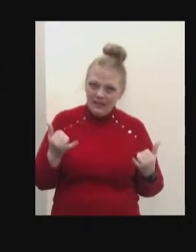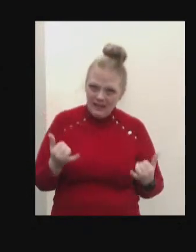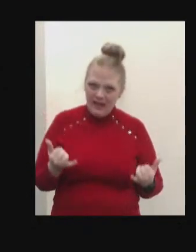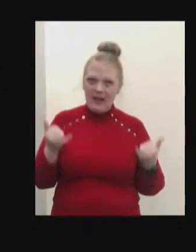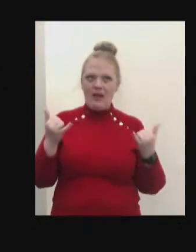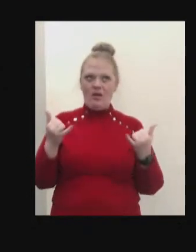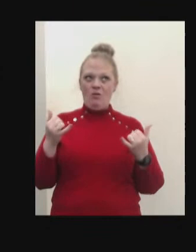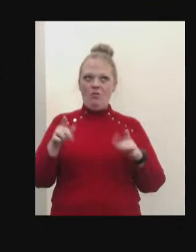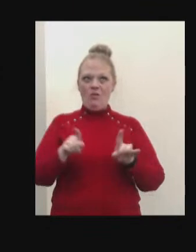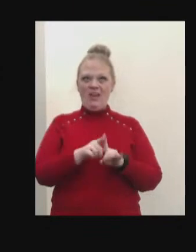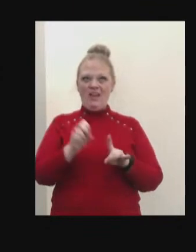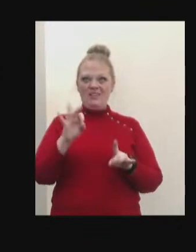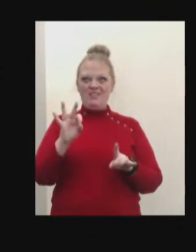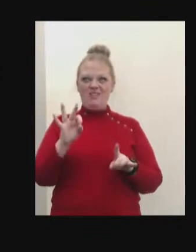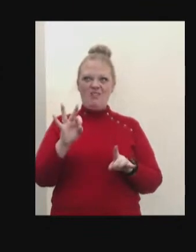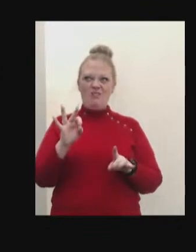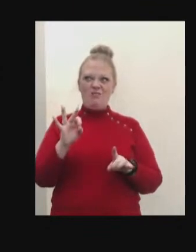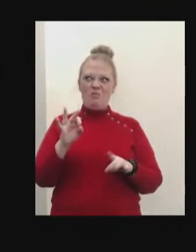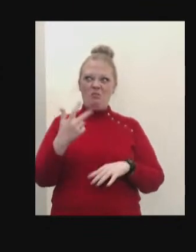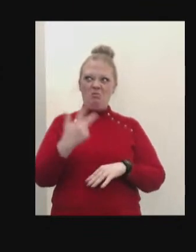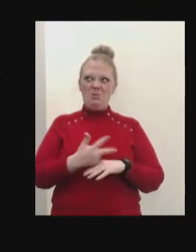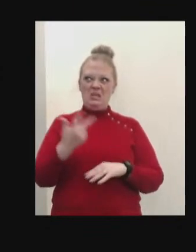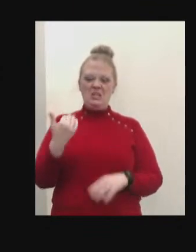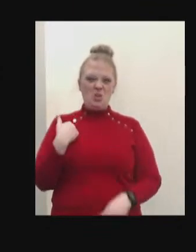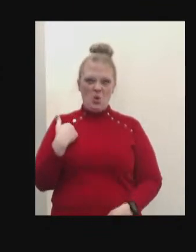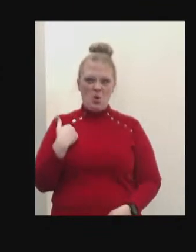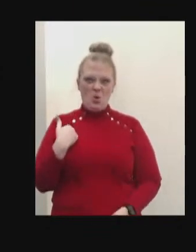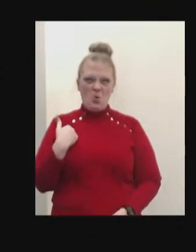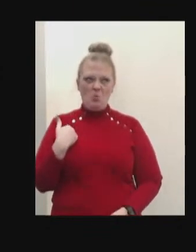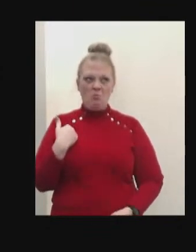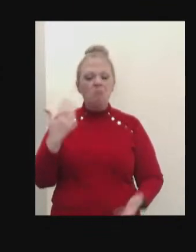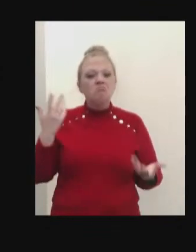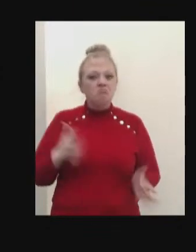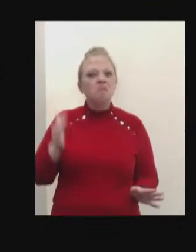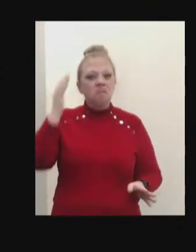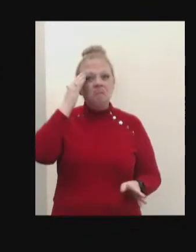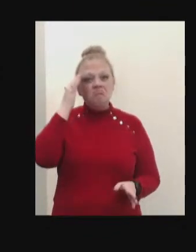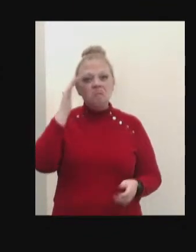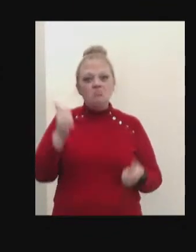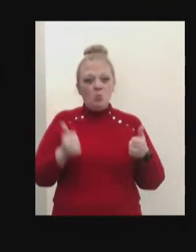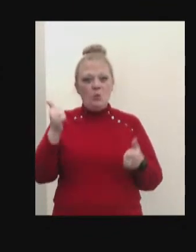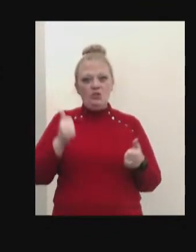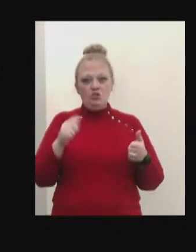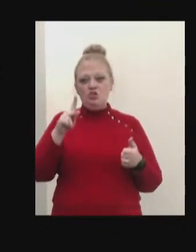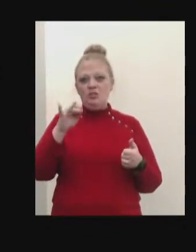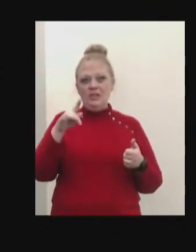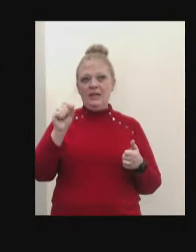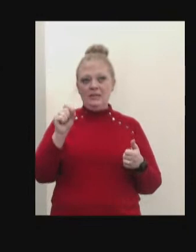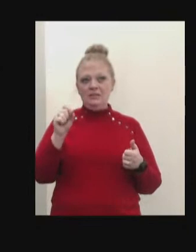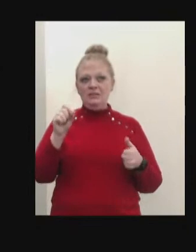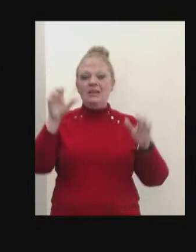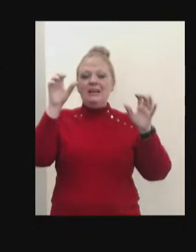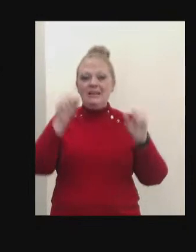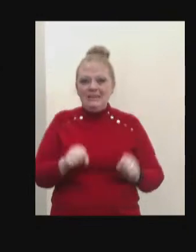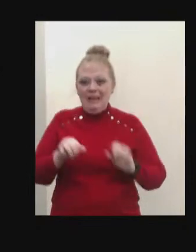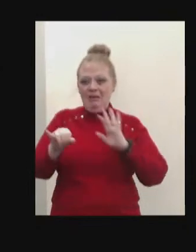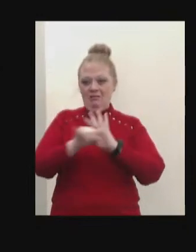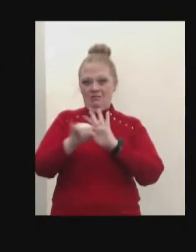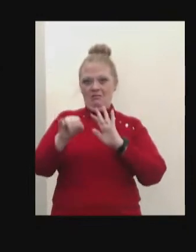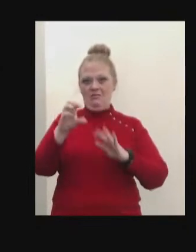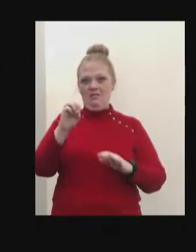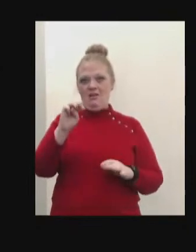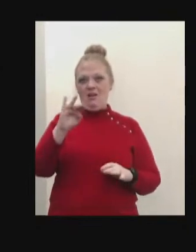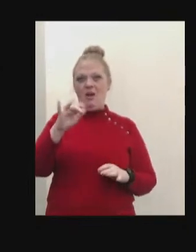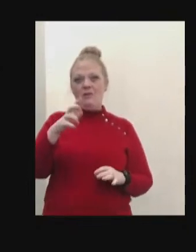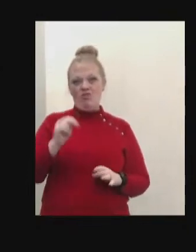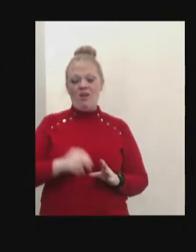last 3 days or so, actually know which kits can actually identify the Omicron variant.